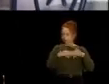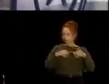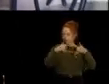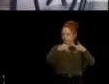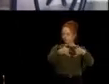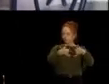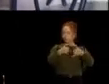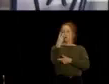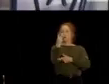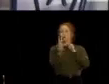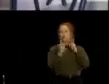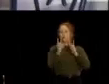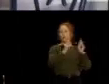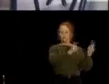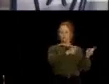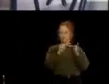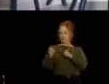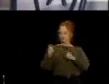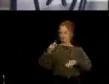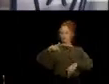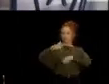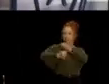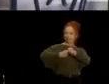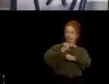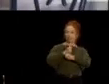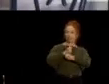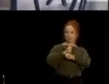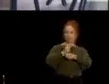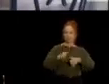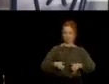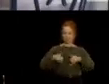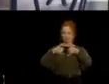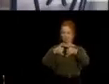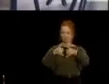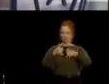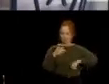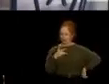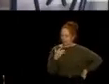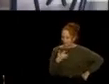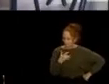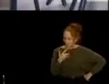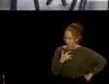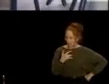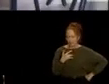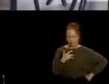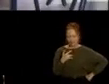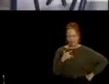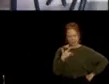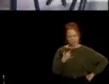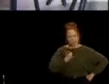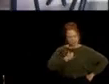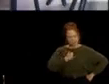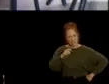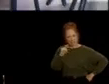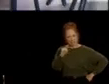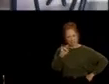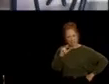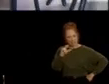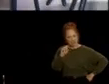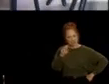This year, we have awarded this presentation. I feel like Taylor Swift when I come here. I think I swallowed a